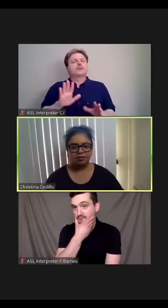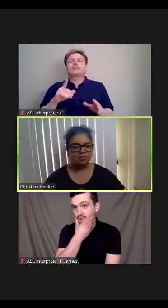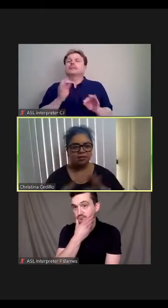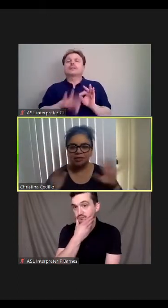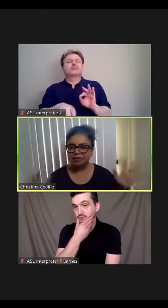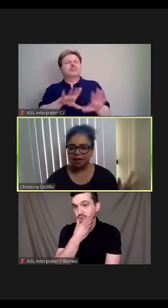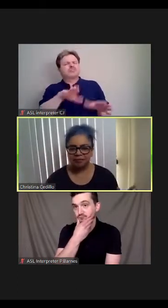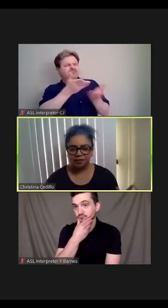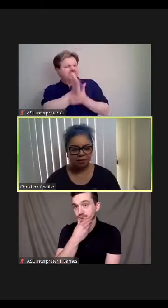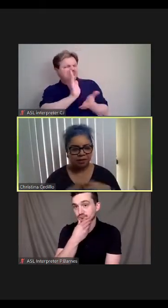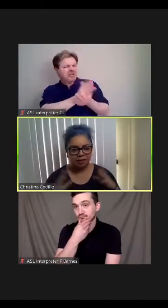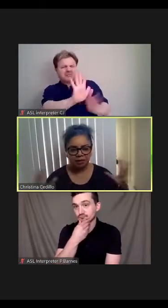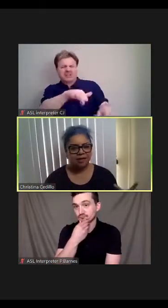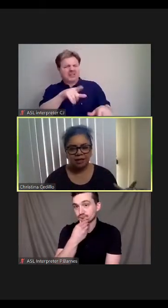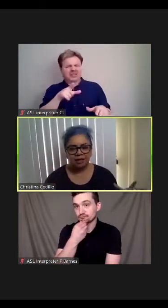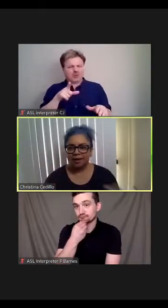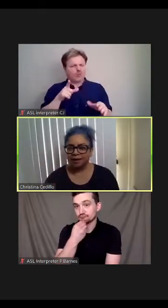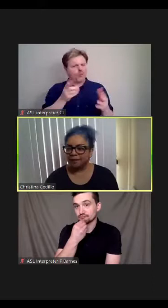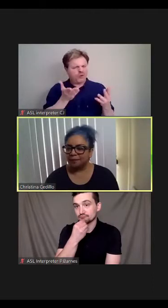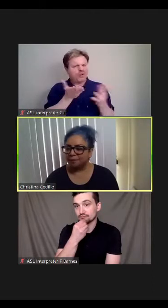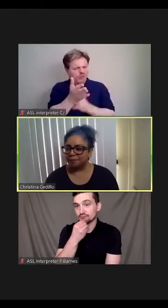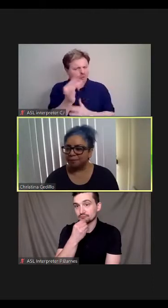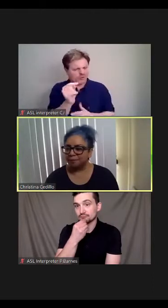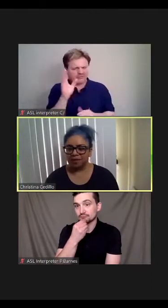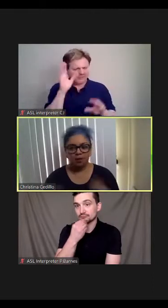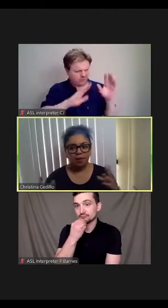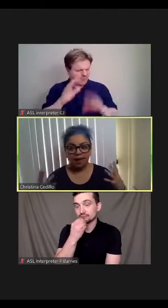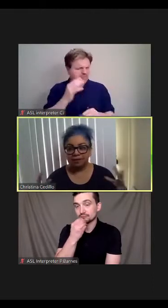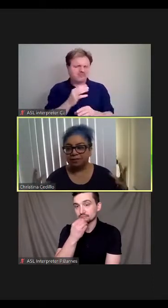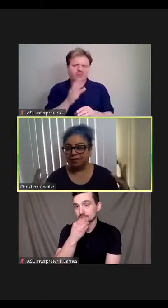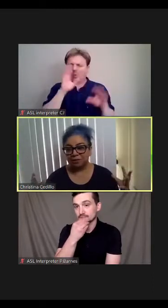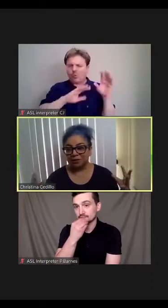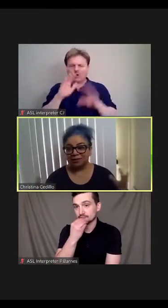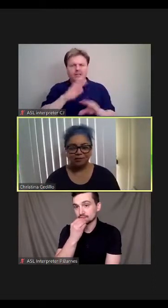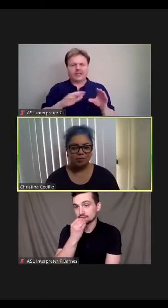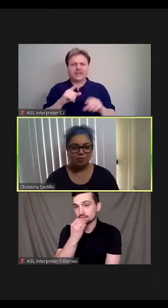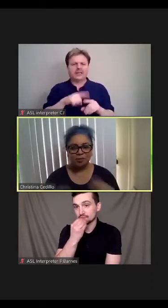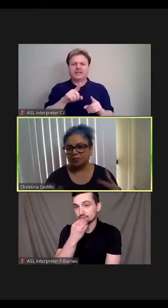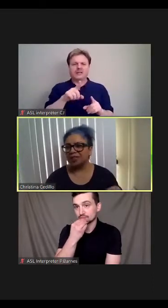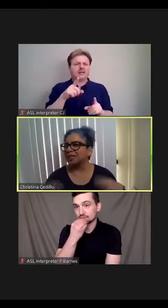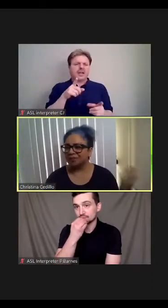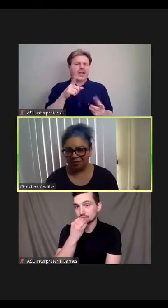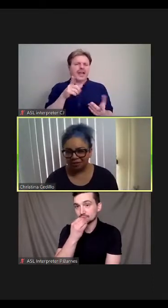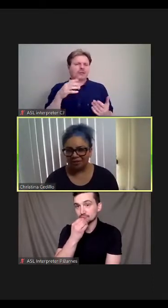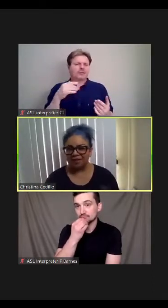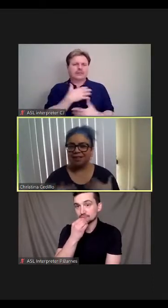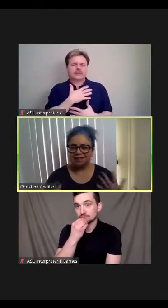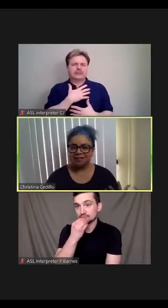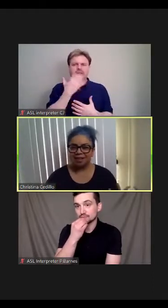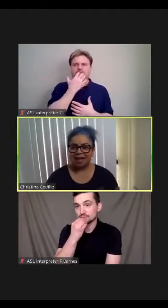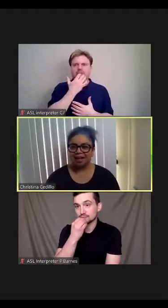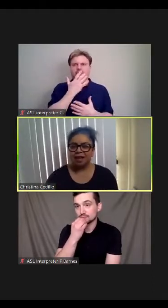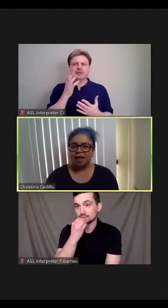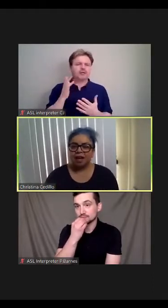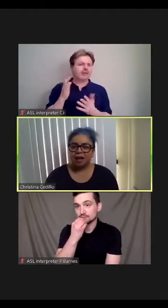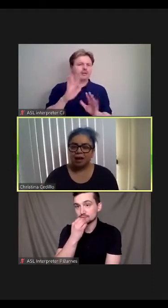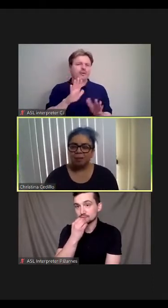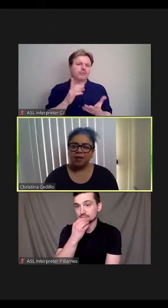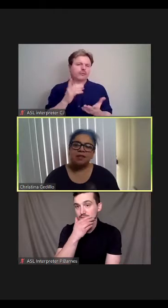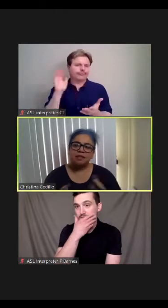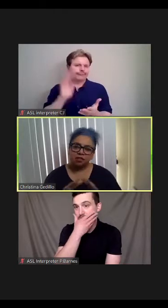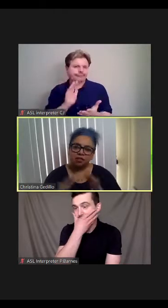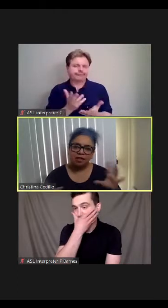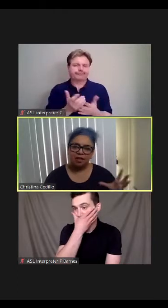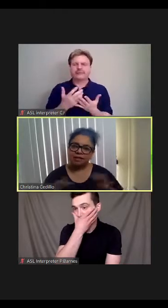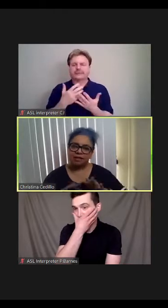We're going to get through this. It doesn't have to be, you know, as scary, or hopefully not scary, and things like that.